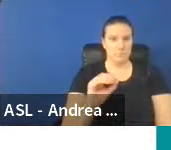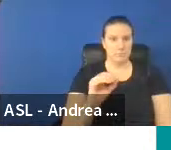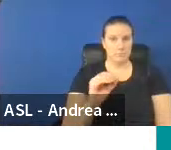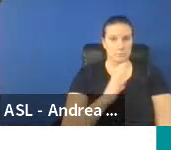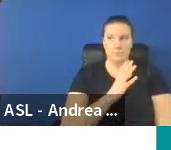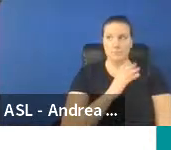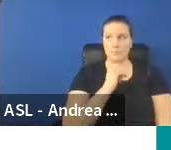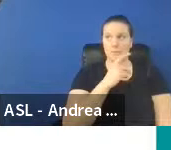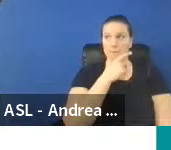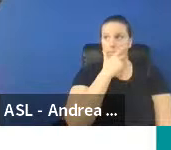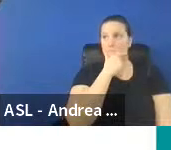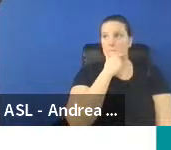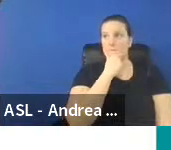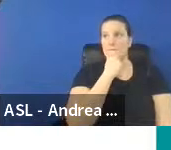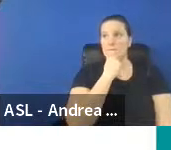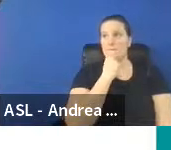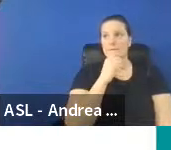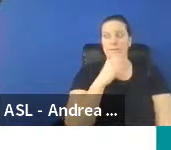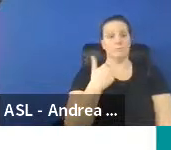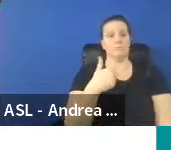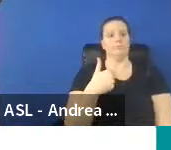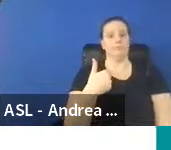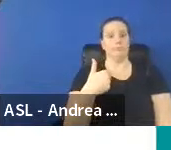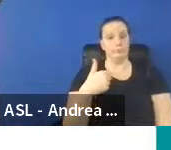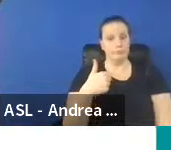Great. Again, I'm floored.